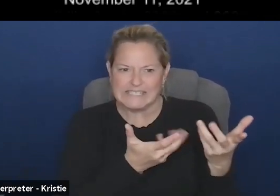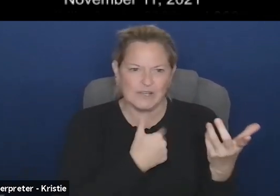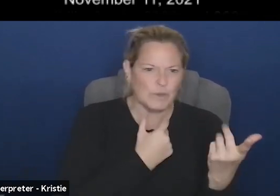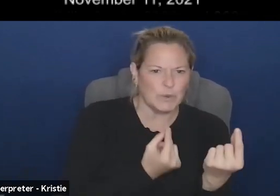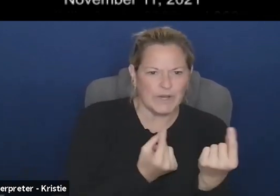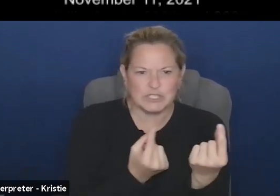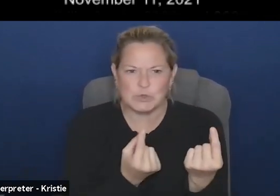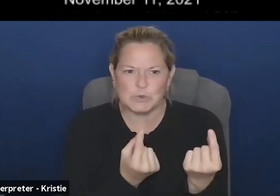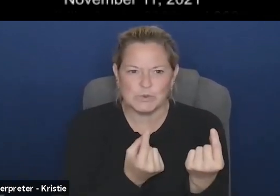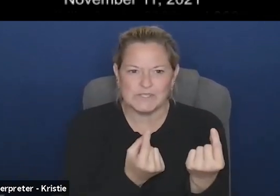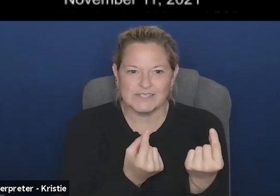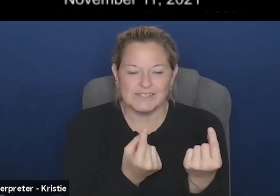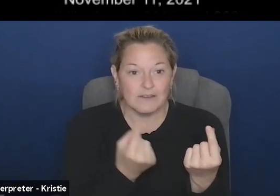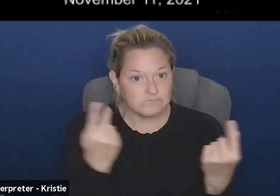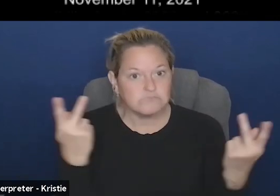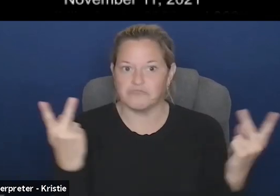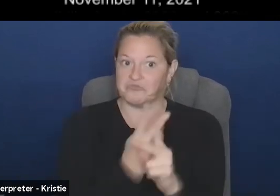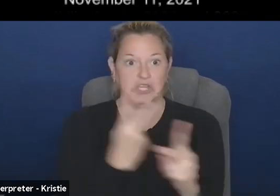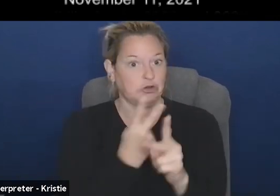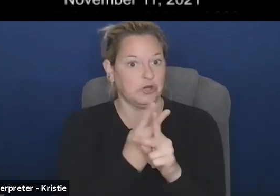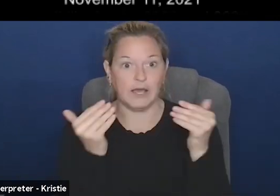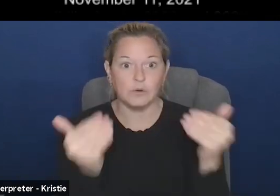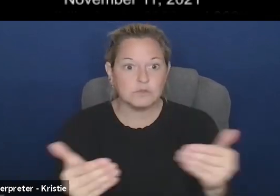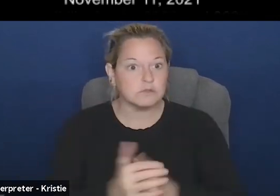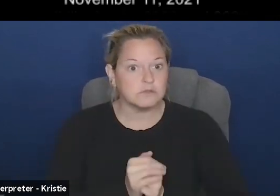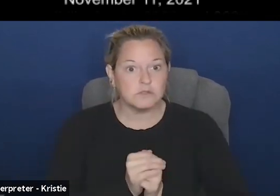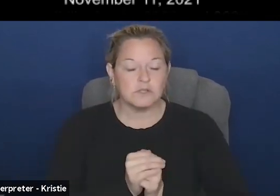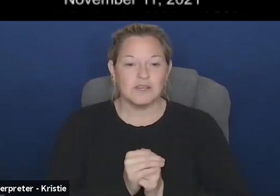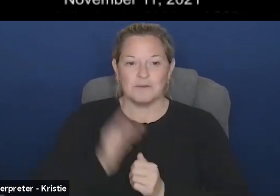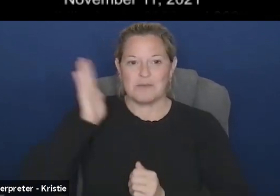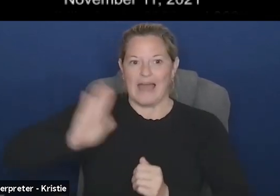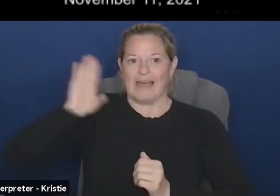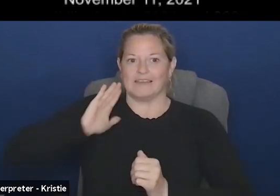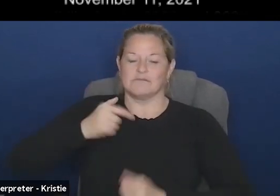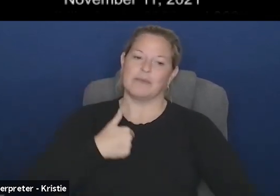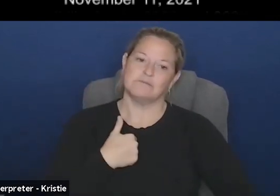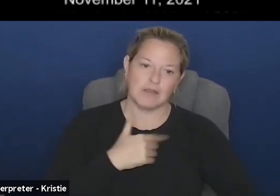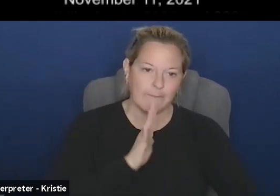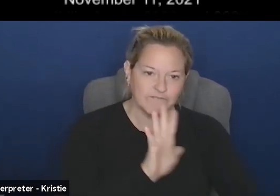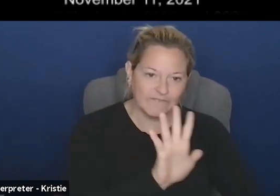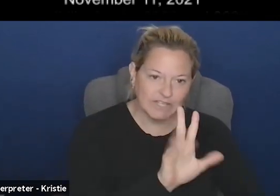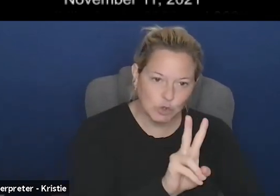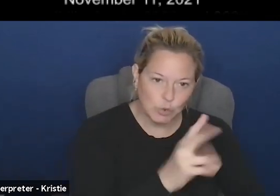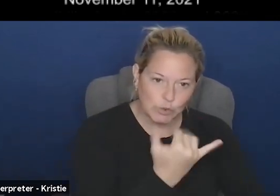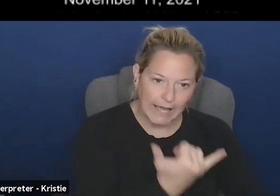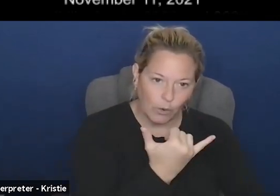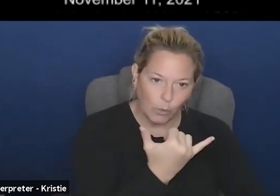as a child, by the way, we didn't have the internet. I'm 52. We didn't have the internet until